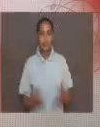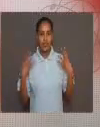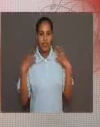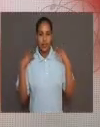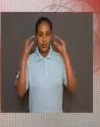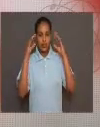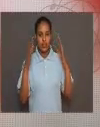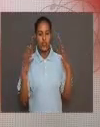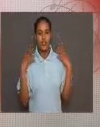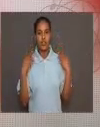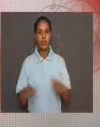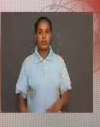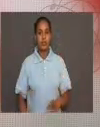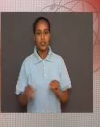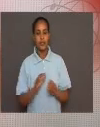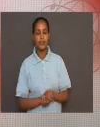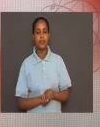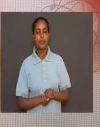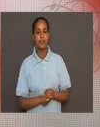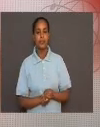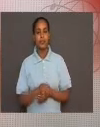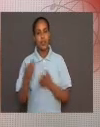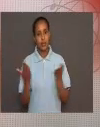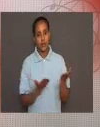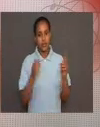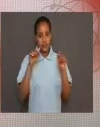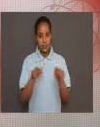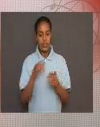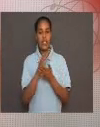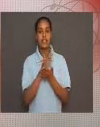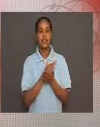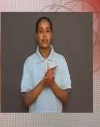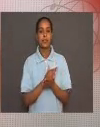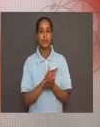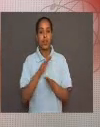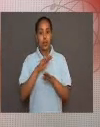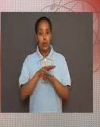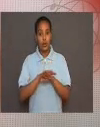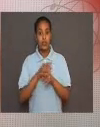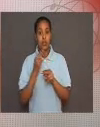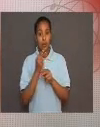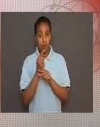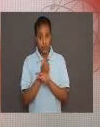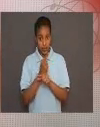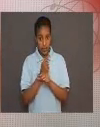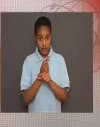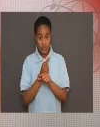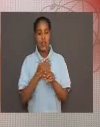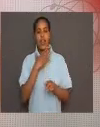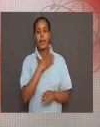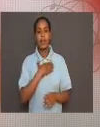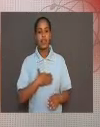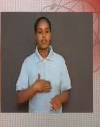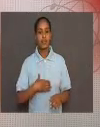Hello, teacher. Hello, students. Welcome to today's lesson on the occurrence of